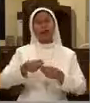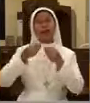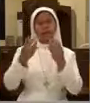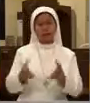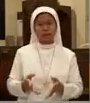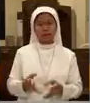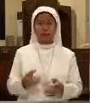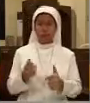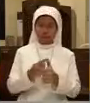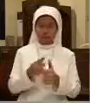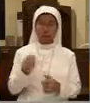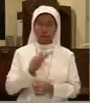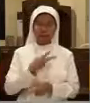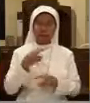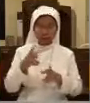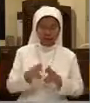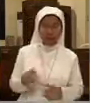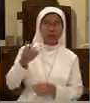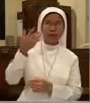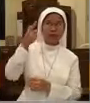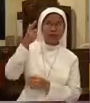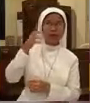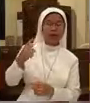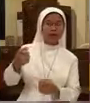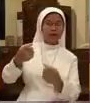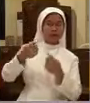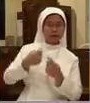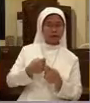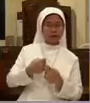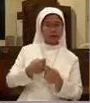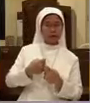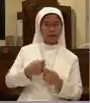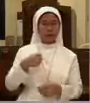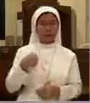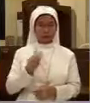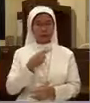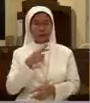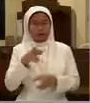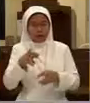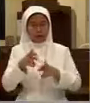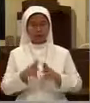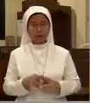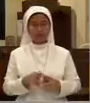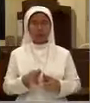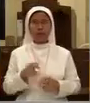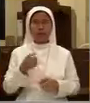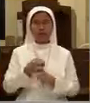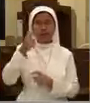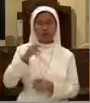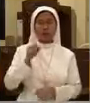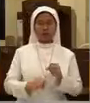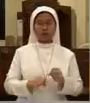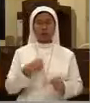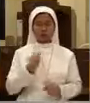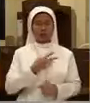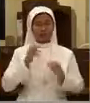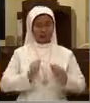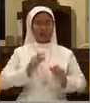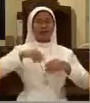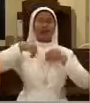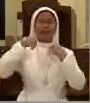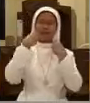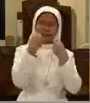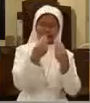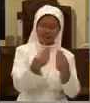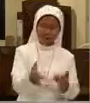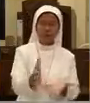Biniyayaan para magbigay. Binigyan para makapagbigay. Wow, this